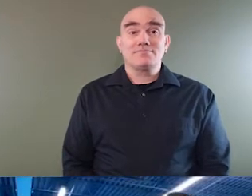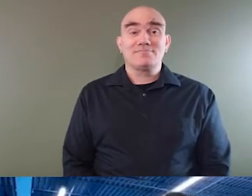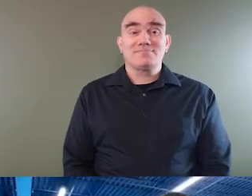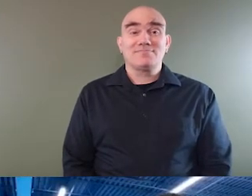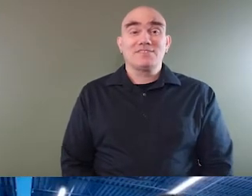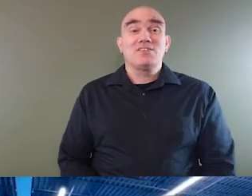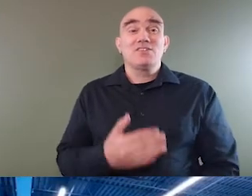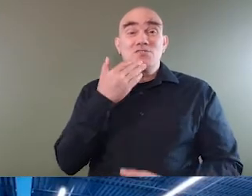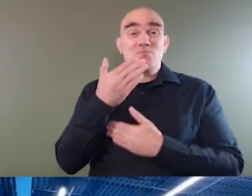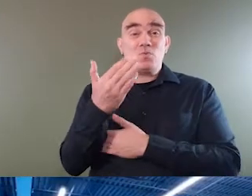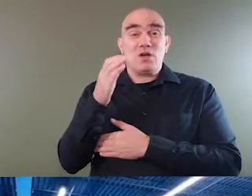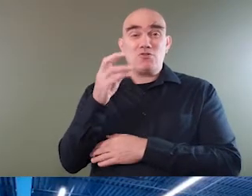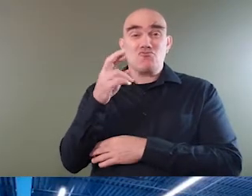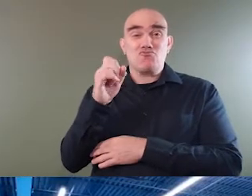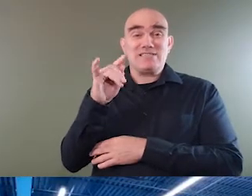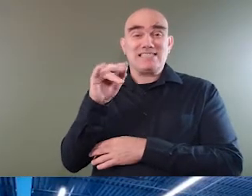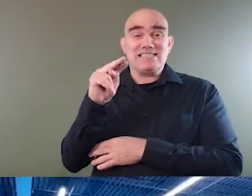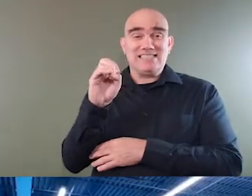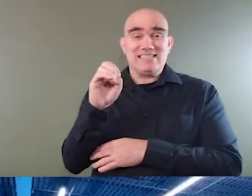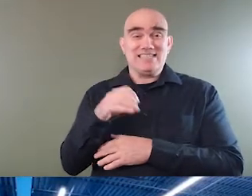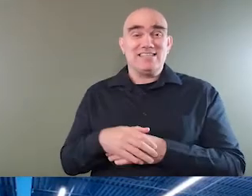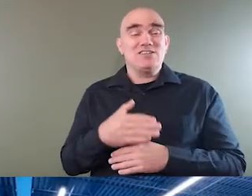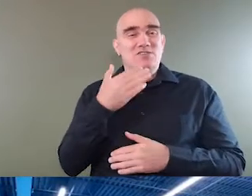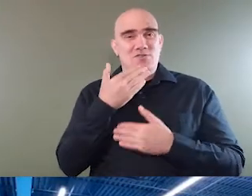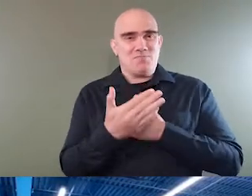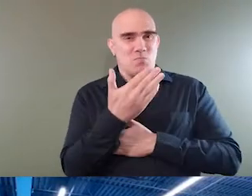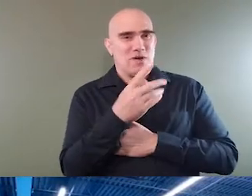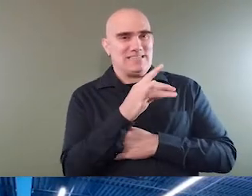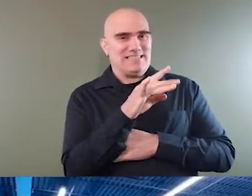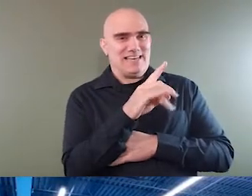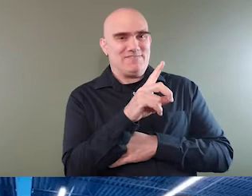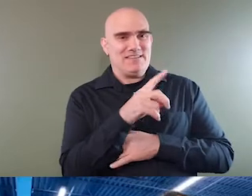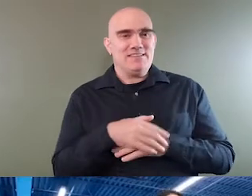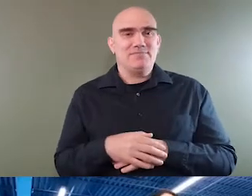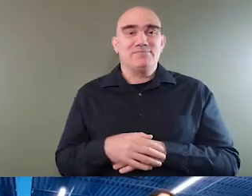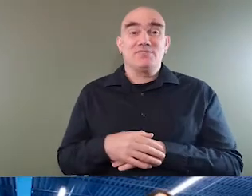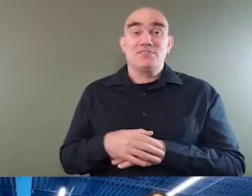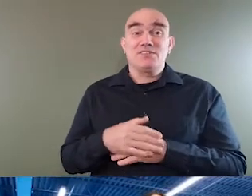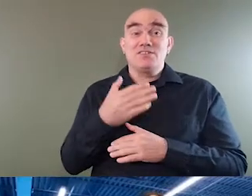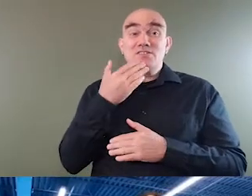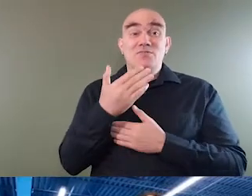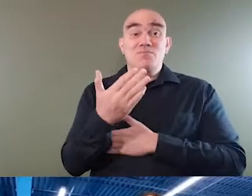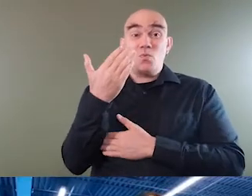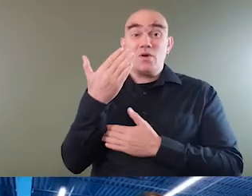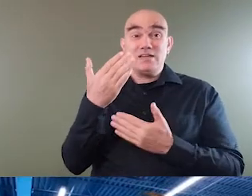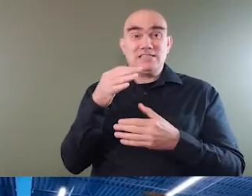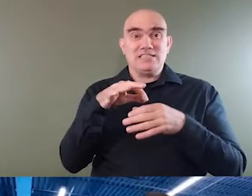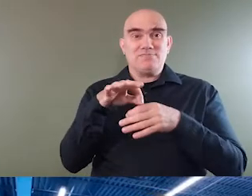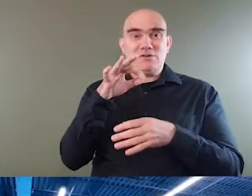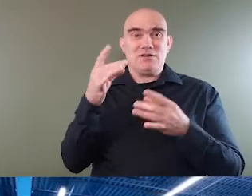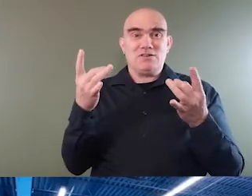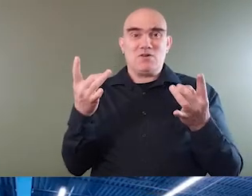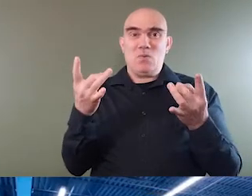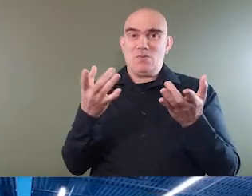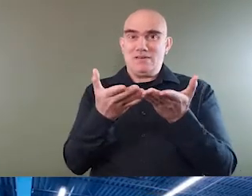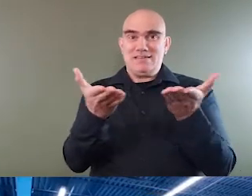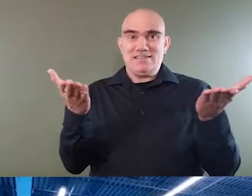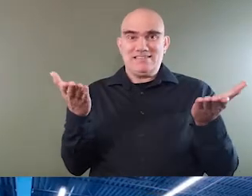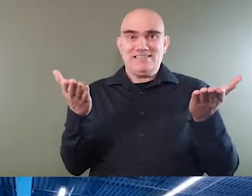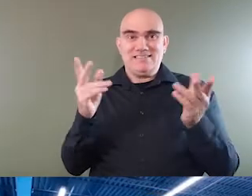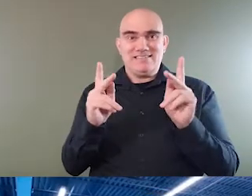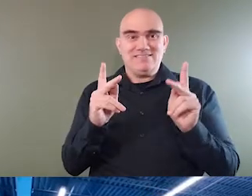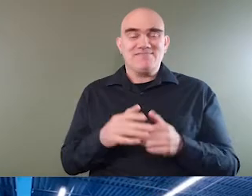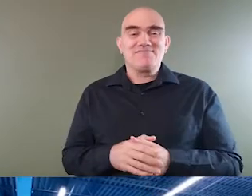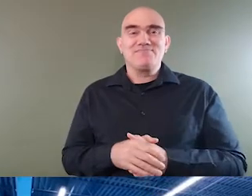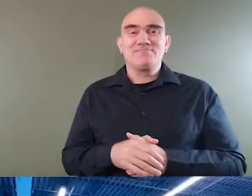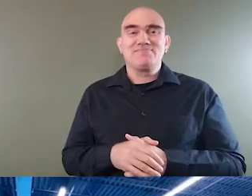Good morning, Christine. Good morning, David. Good morning, Spirit Yogis. And good afternoon, Spirit